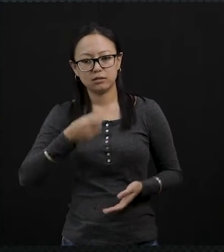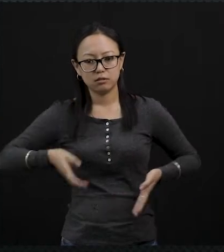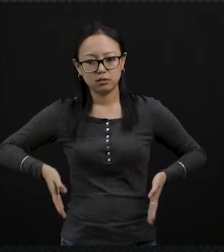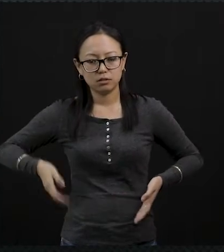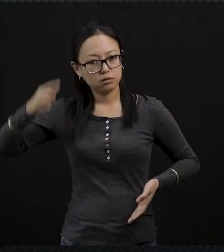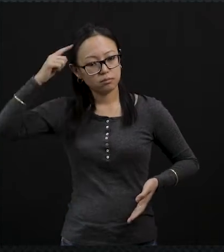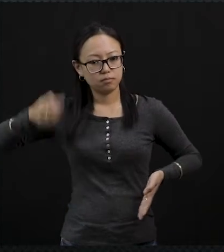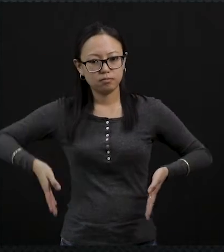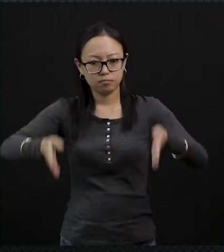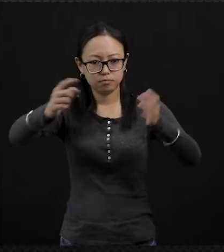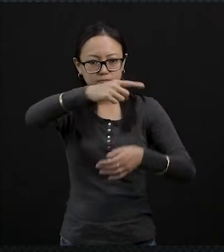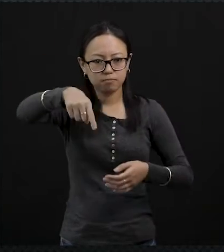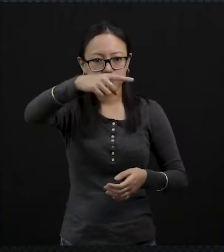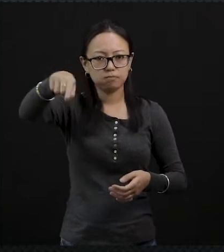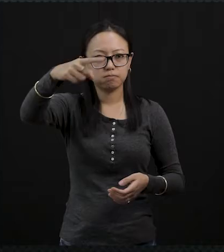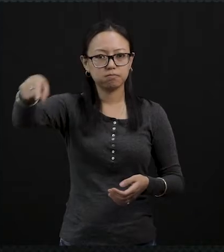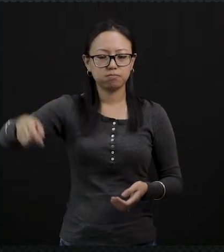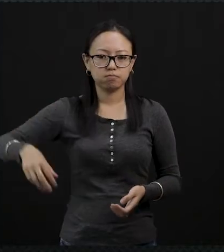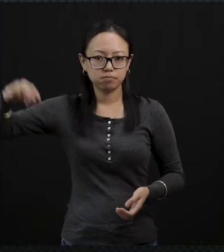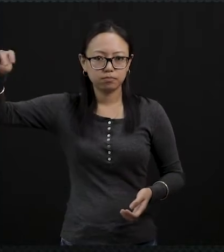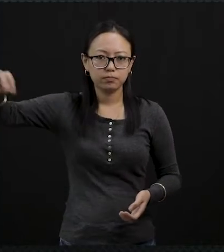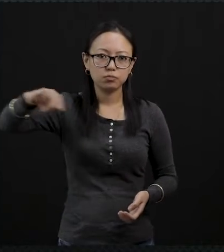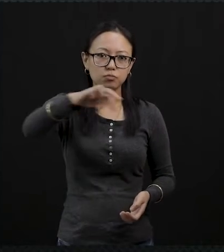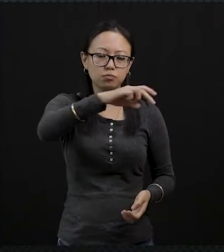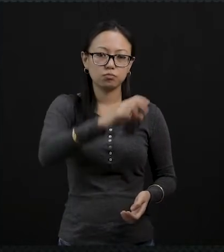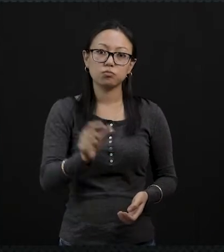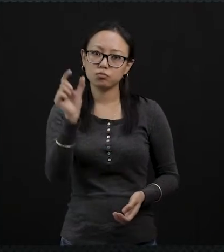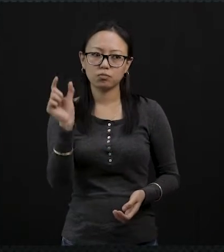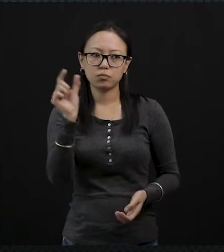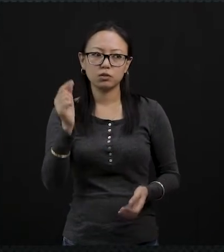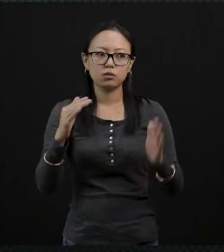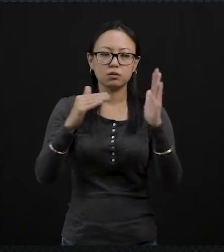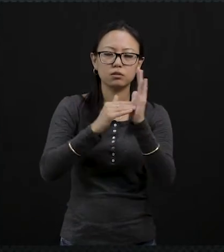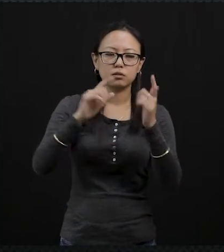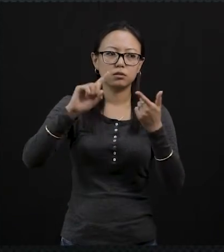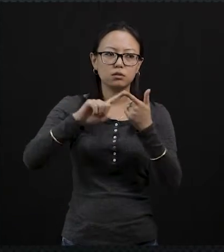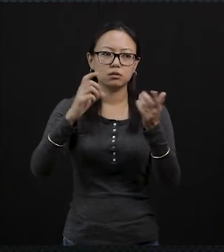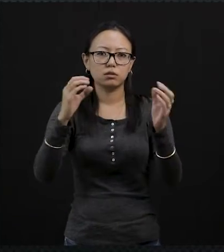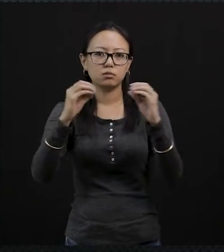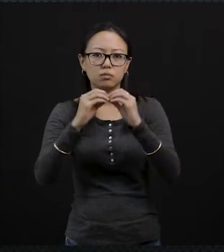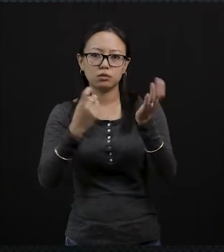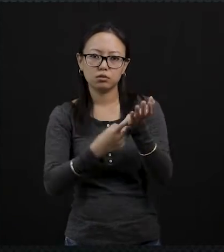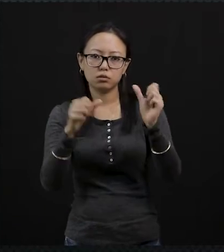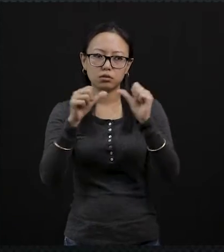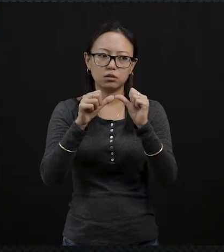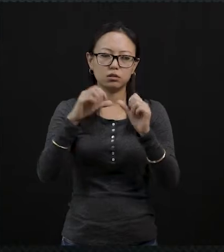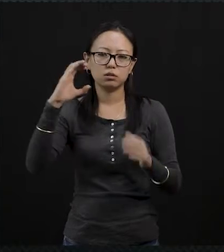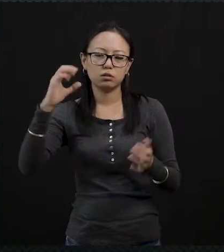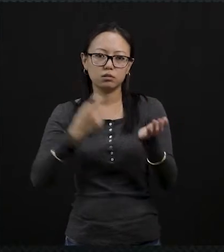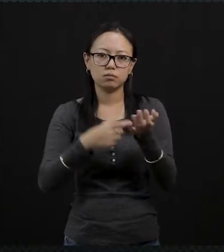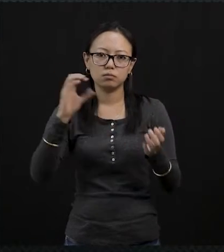right? So remember, use the zebra crossing. Or students, if you have to cross the road,